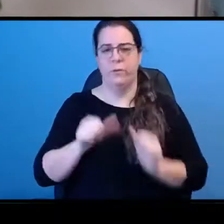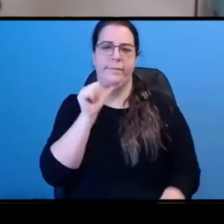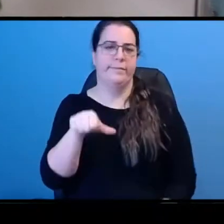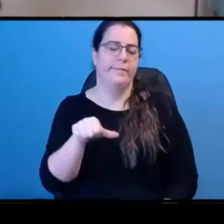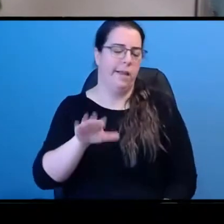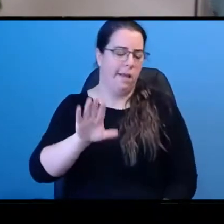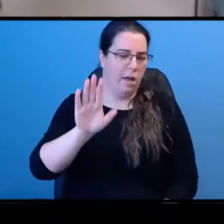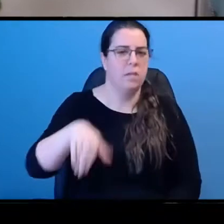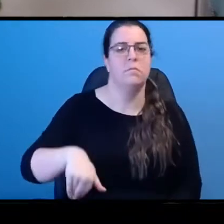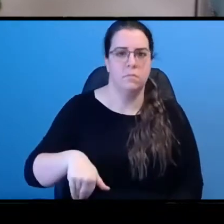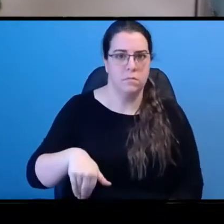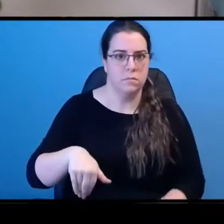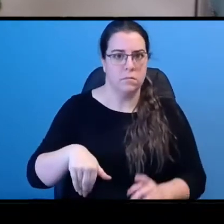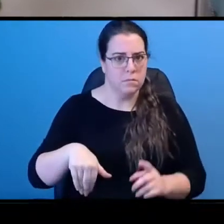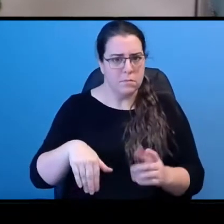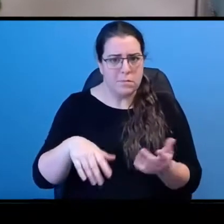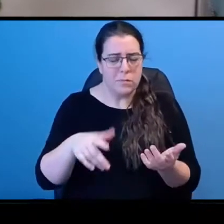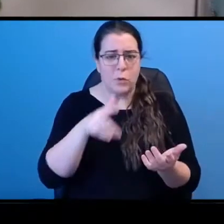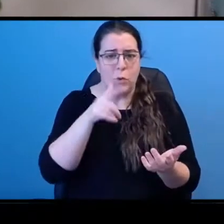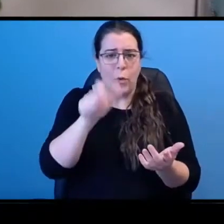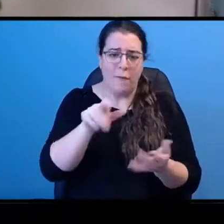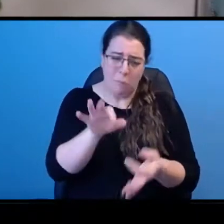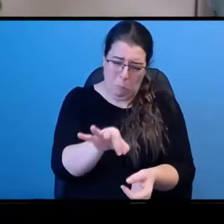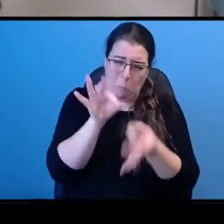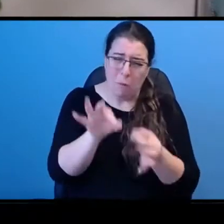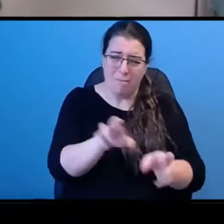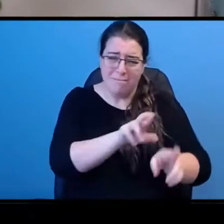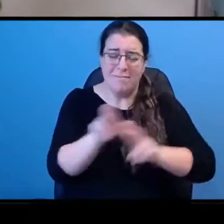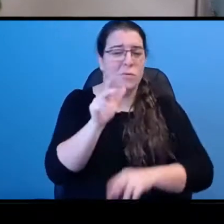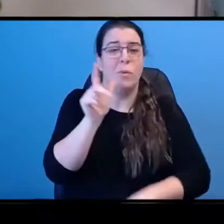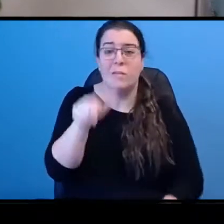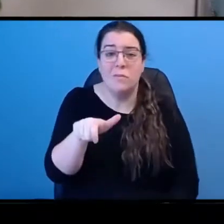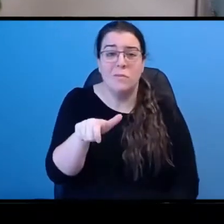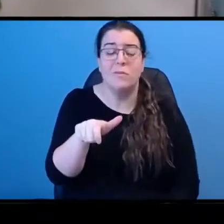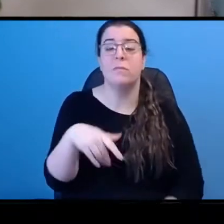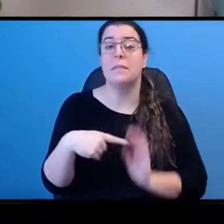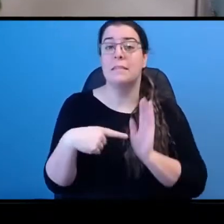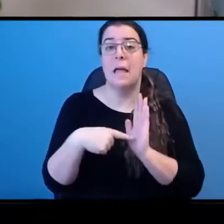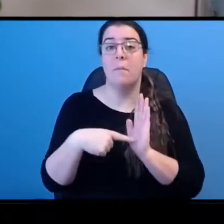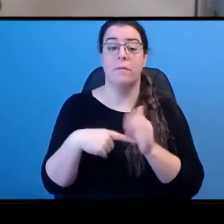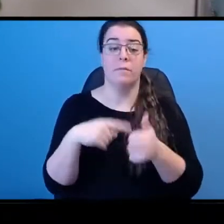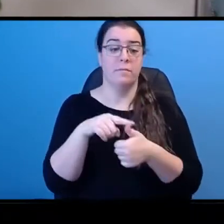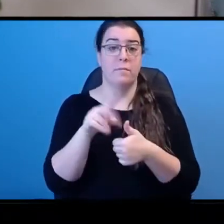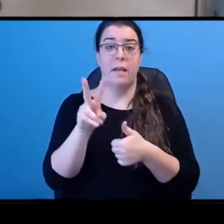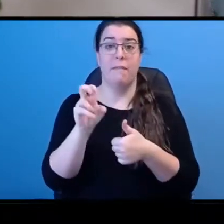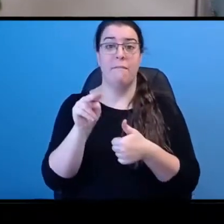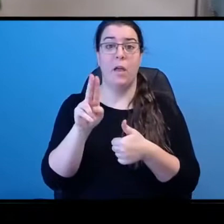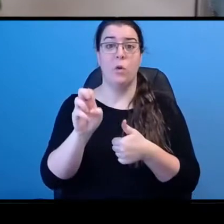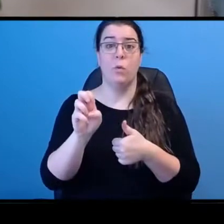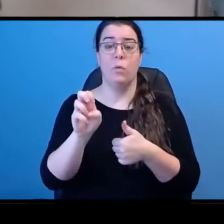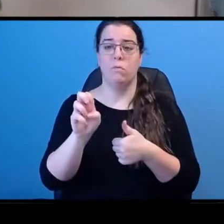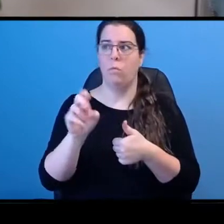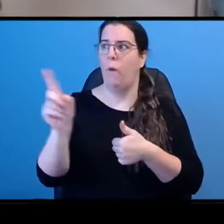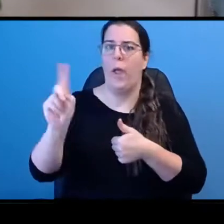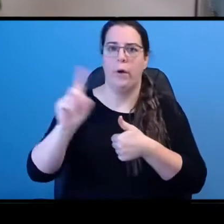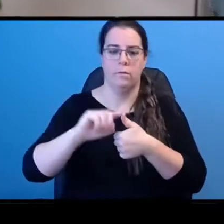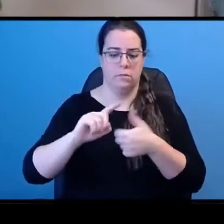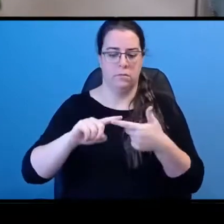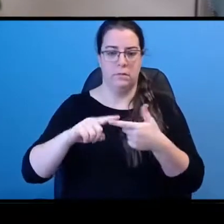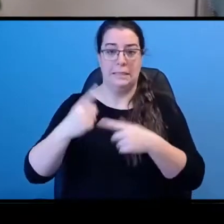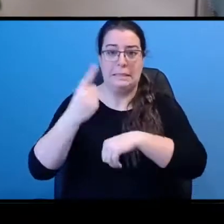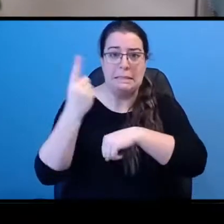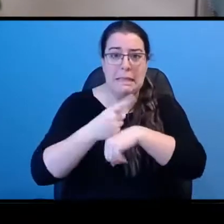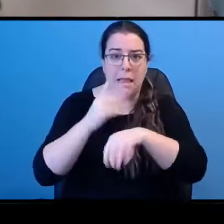figured out when you're writing a grant. Things like the venue, the date of your